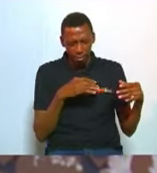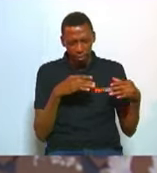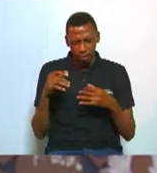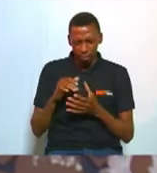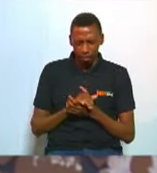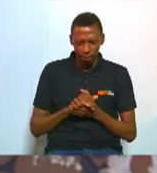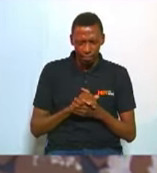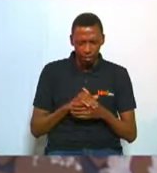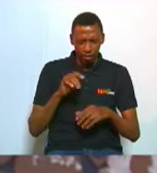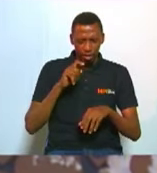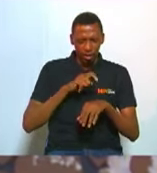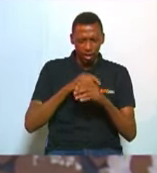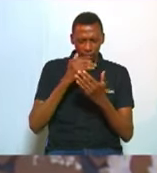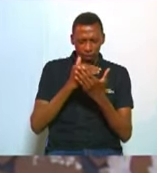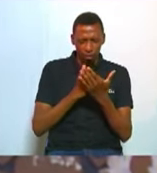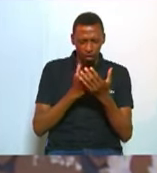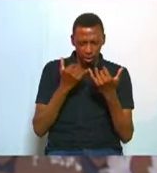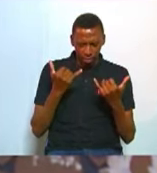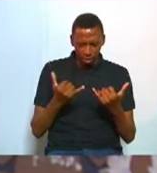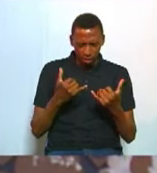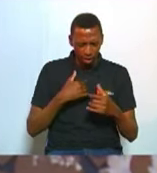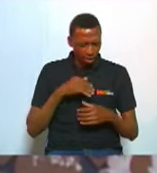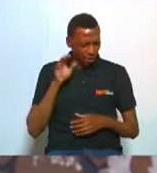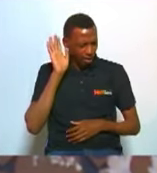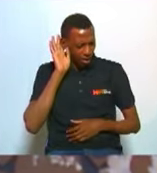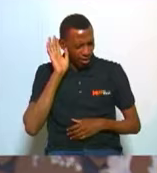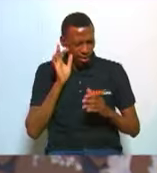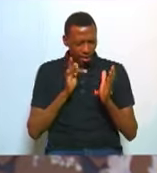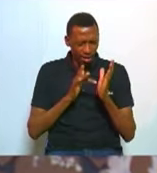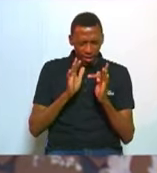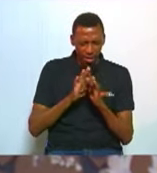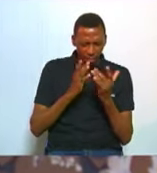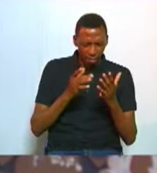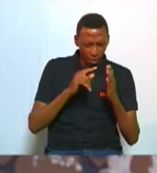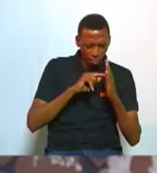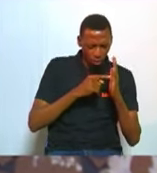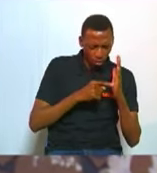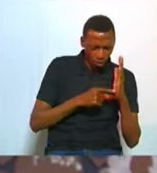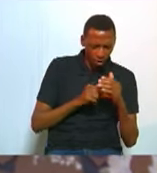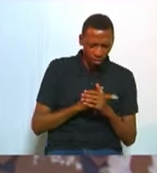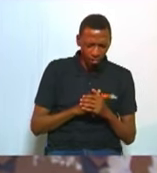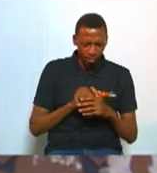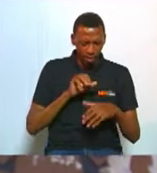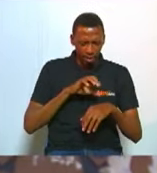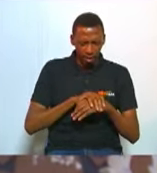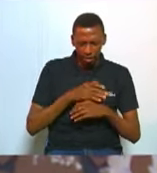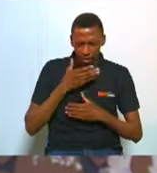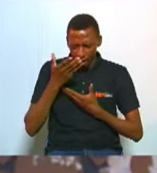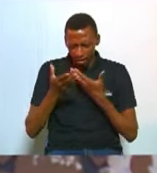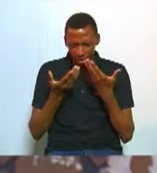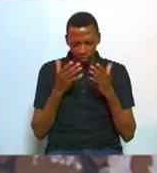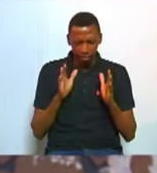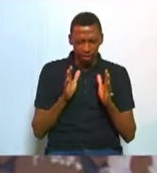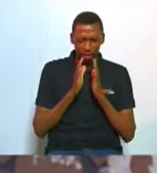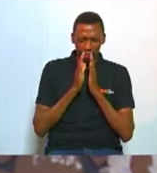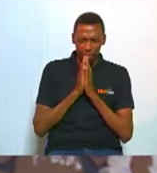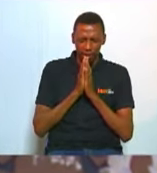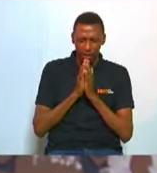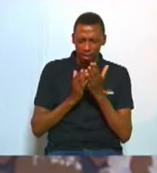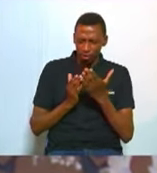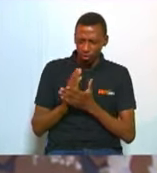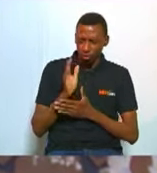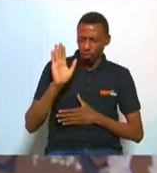Lord, we have heard biblical principles. We have found answers. And we pray, Lord, that by your